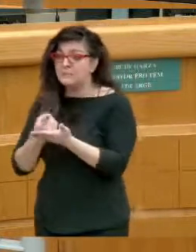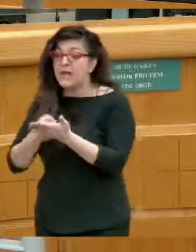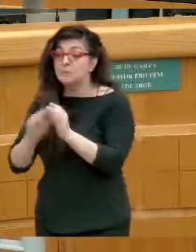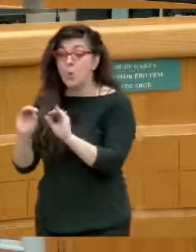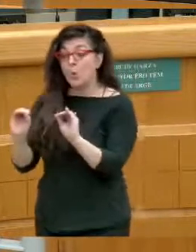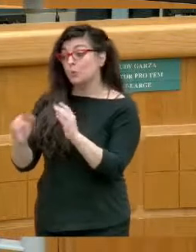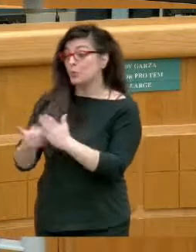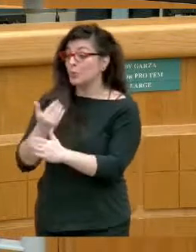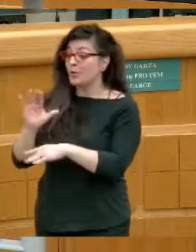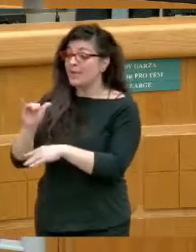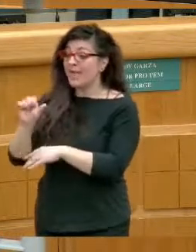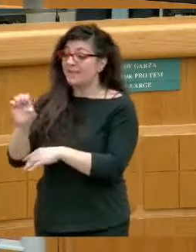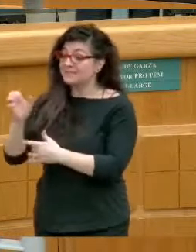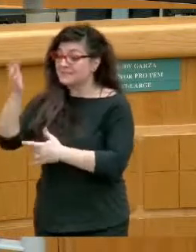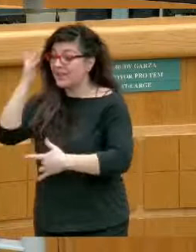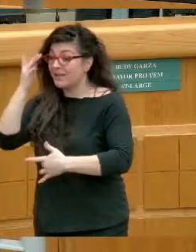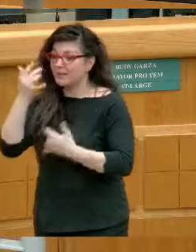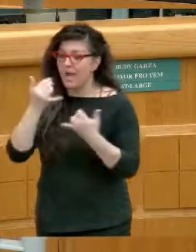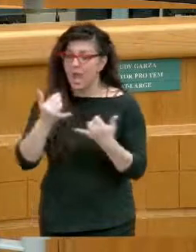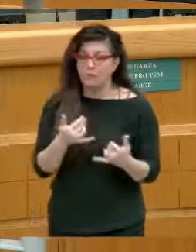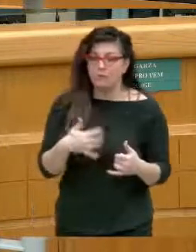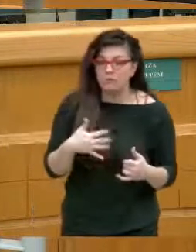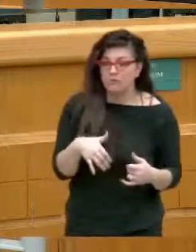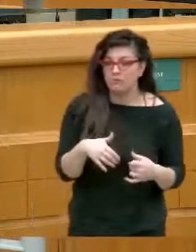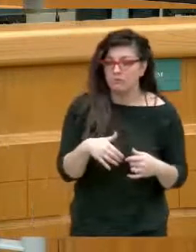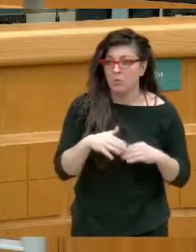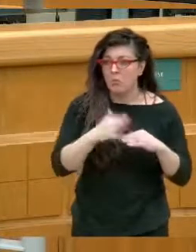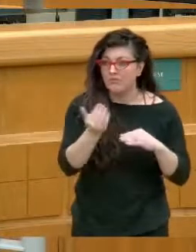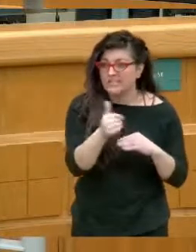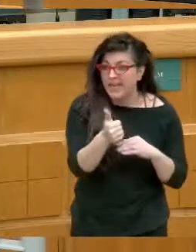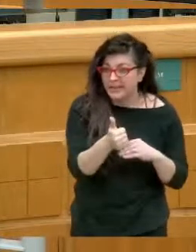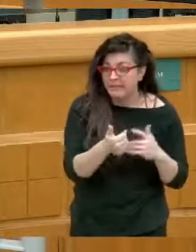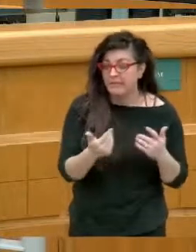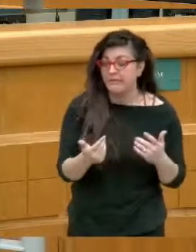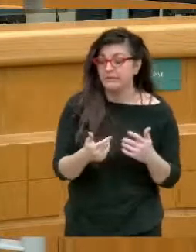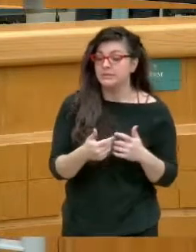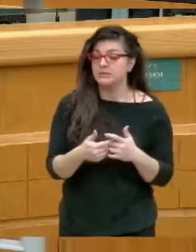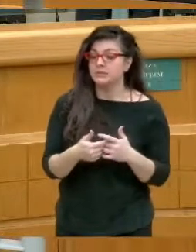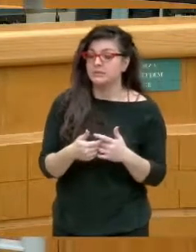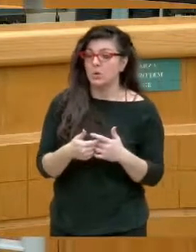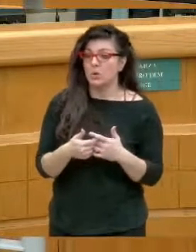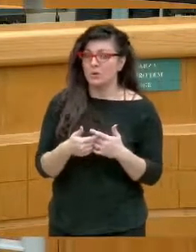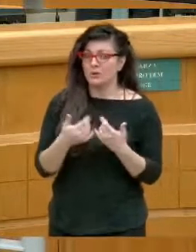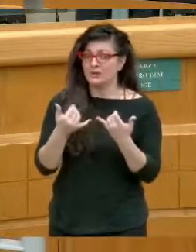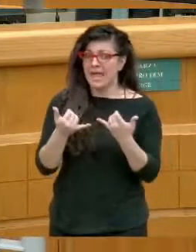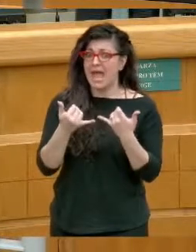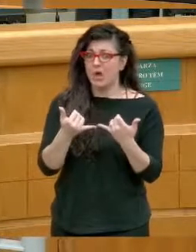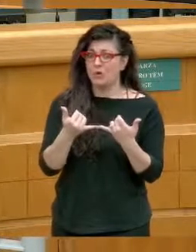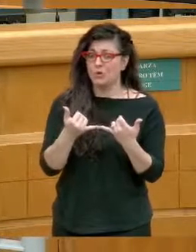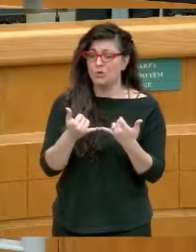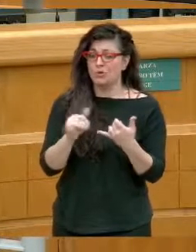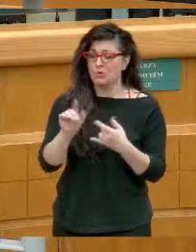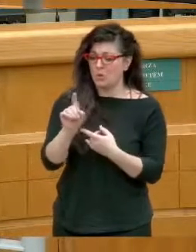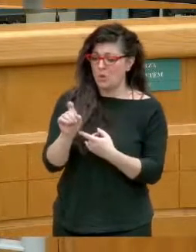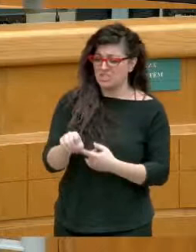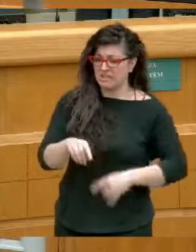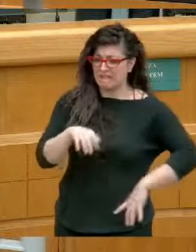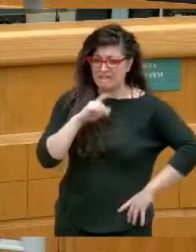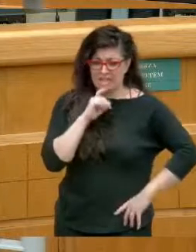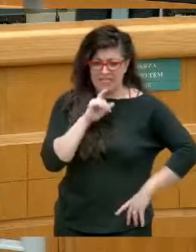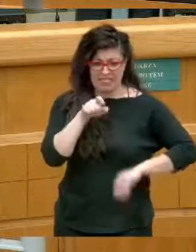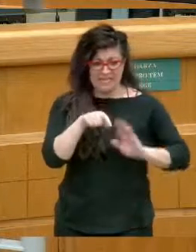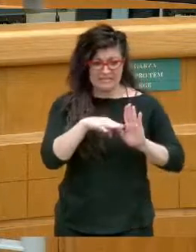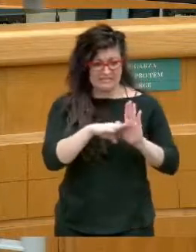to avoid moving forward. And the question now becomes, is this a blip? Do we identify